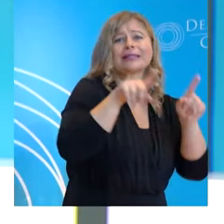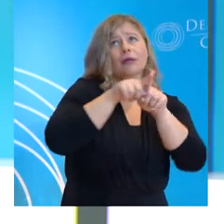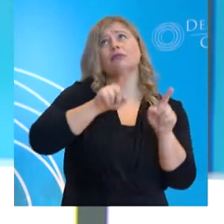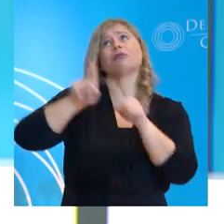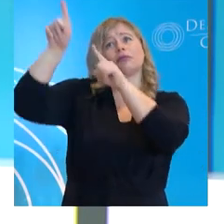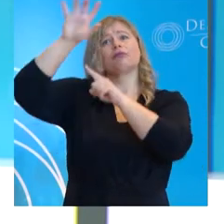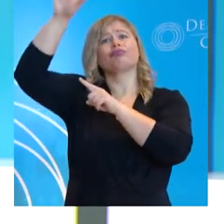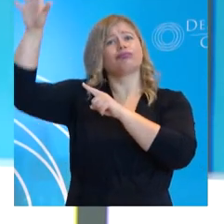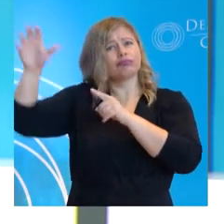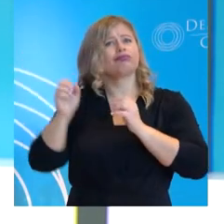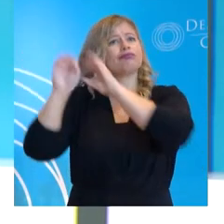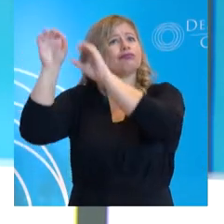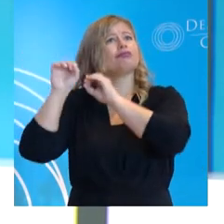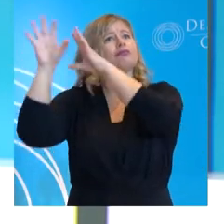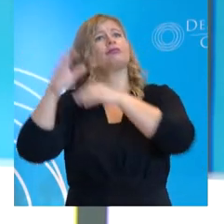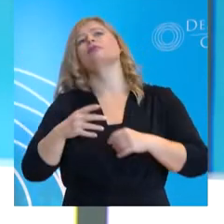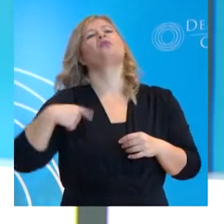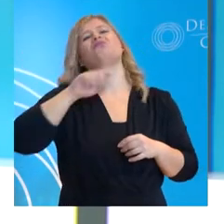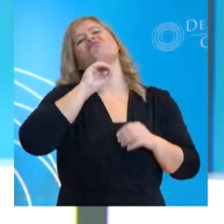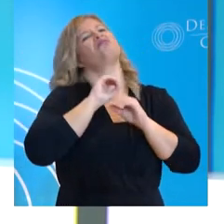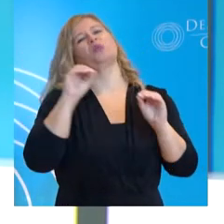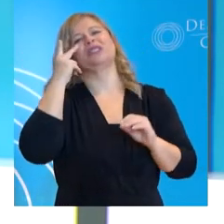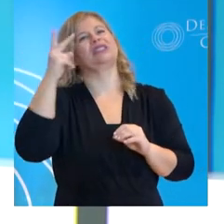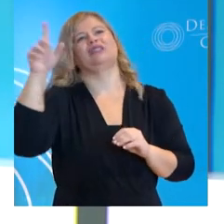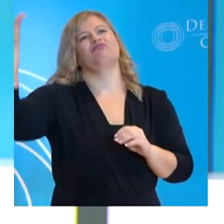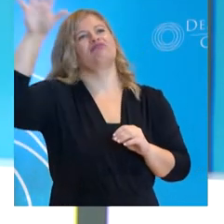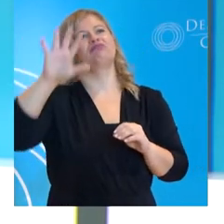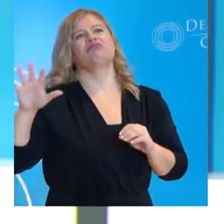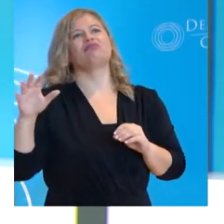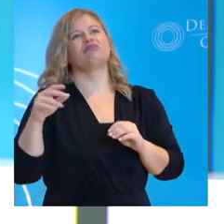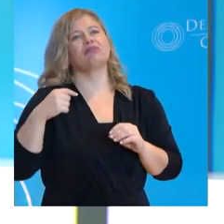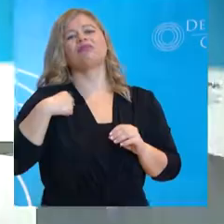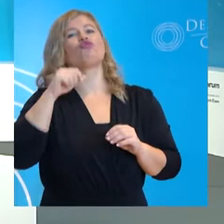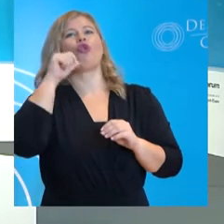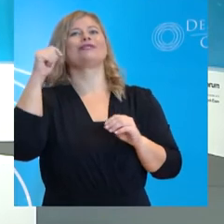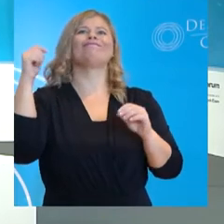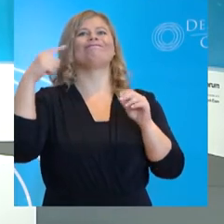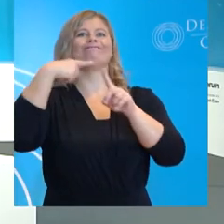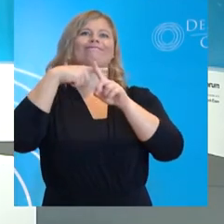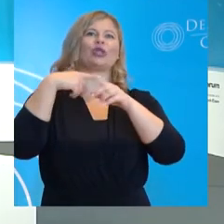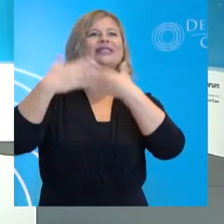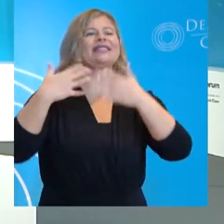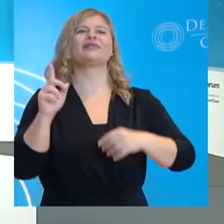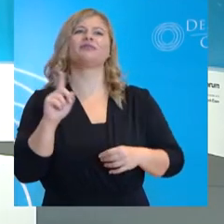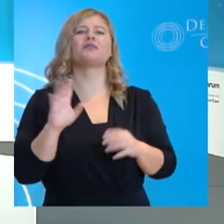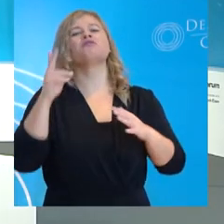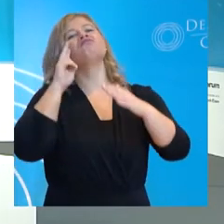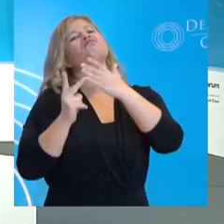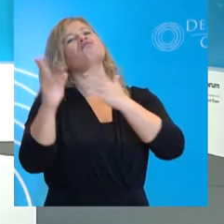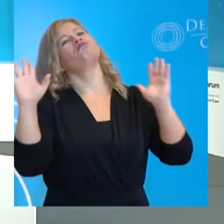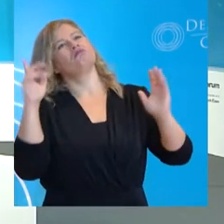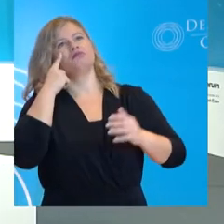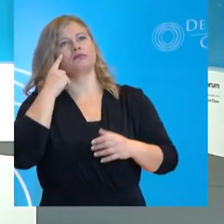particularly optimistic that we will make significant progress on this file future. It just feels like walls are becoming